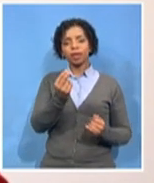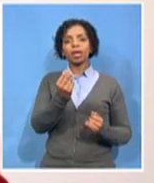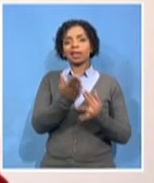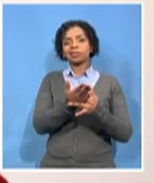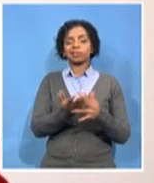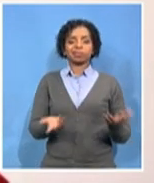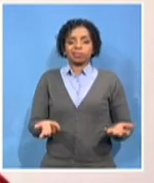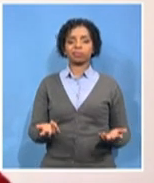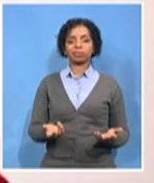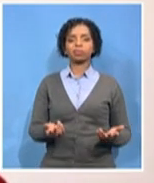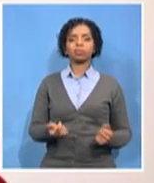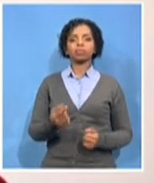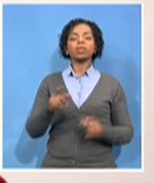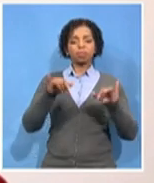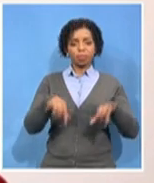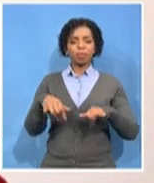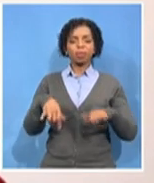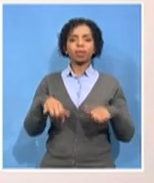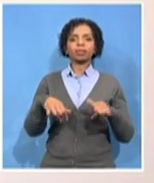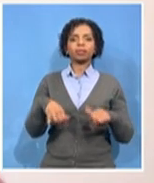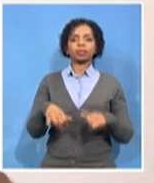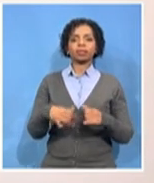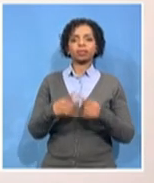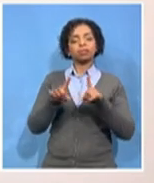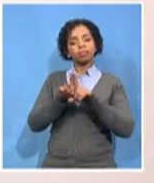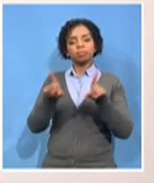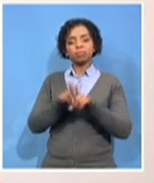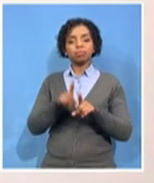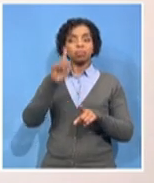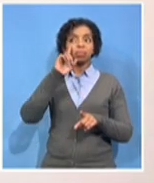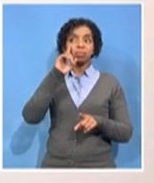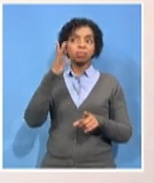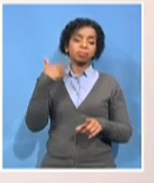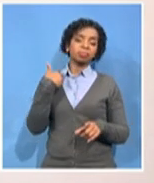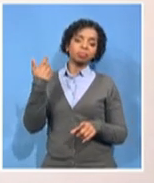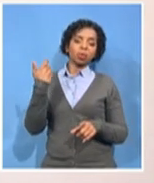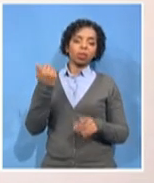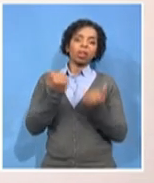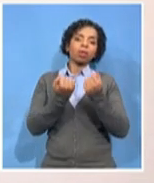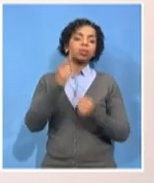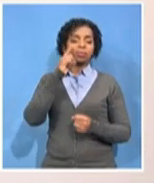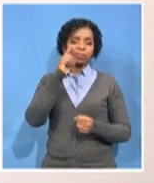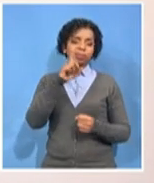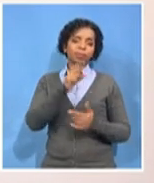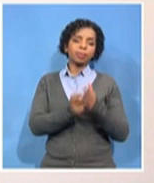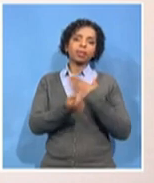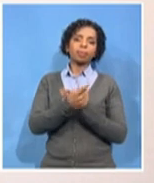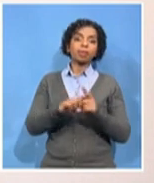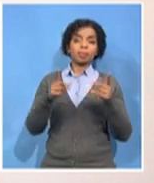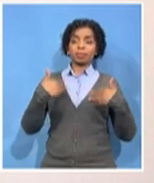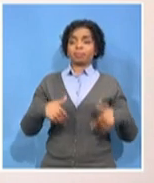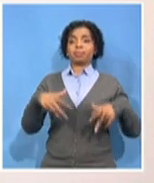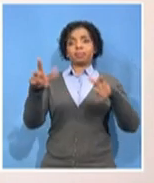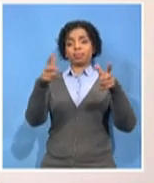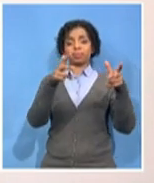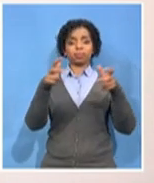being charged by a sheriff. And we'll see how far that goes. But in our view, there's no case. It's simply a publicity stunt by the Democratic Alliance. And of course,